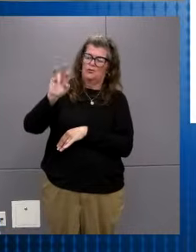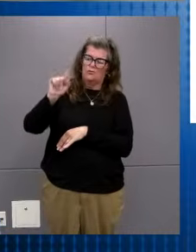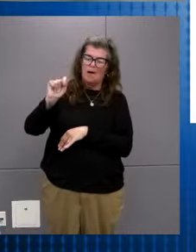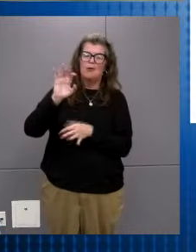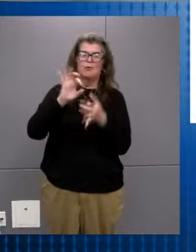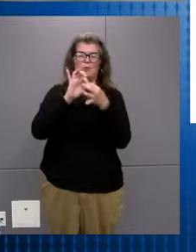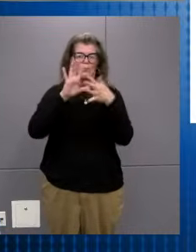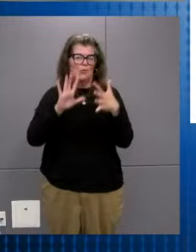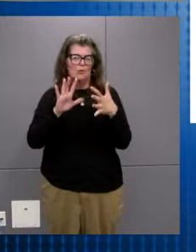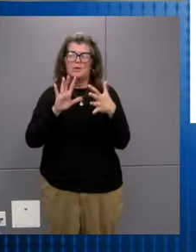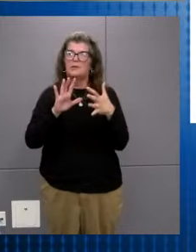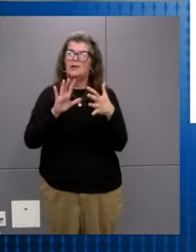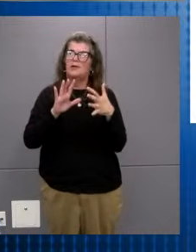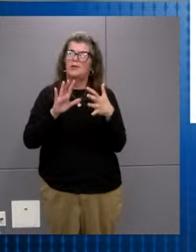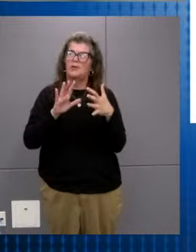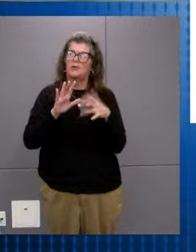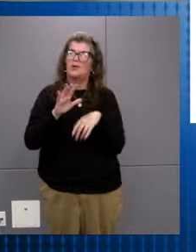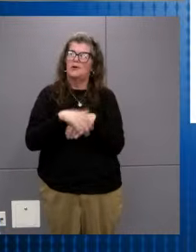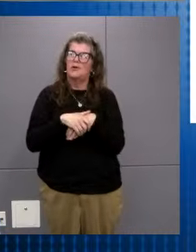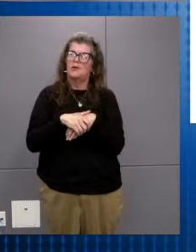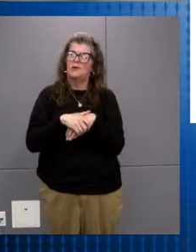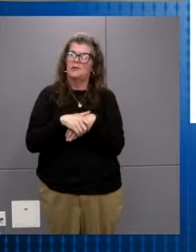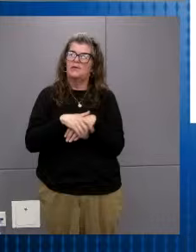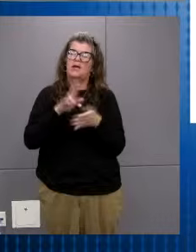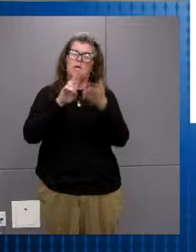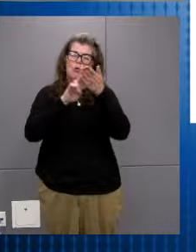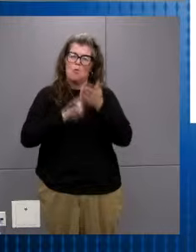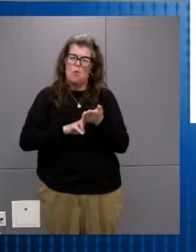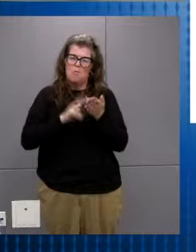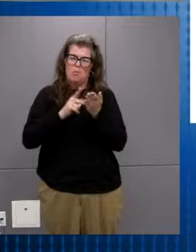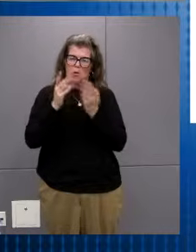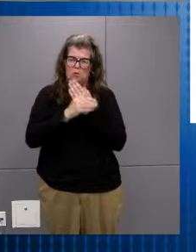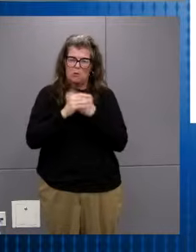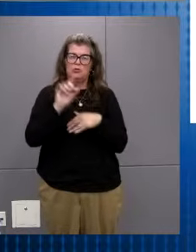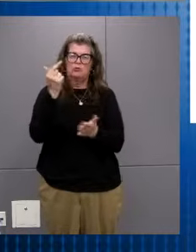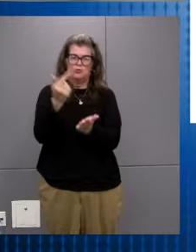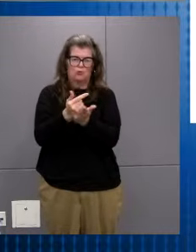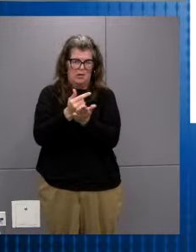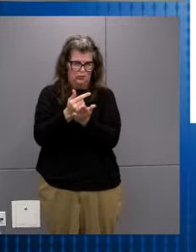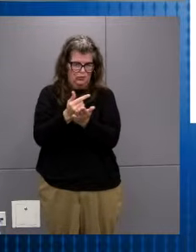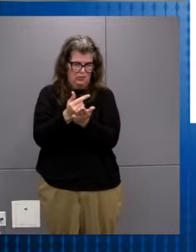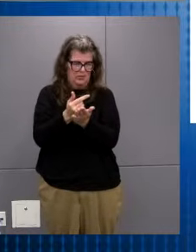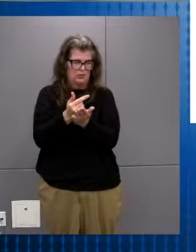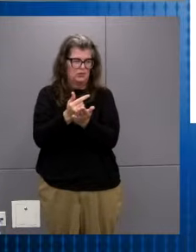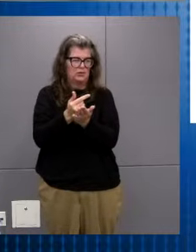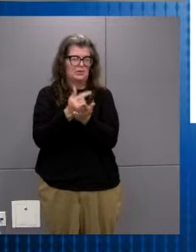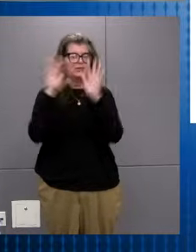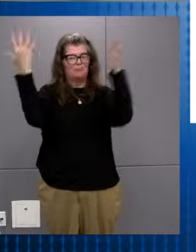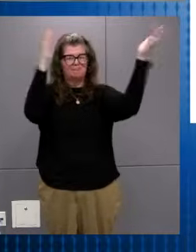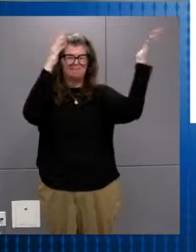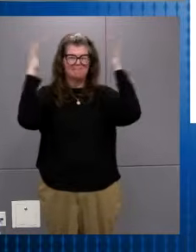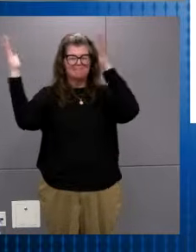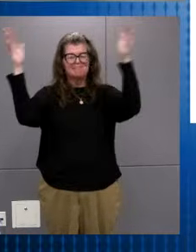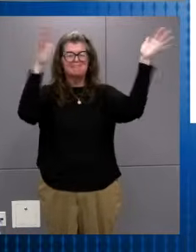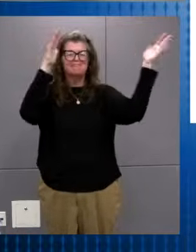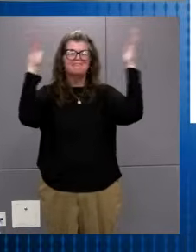of concurrent enrollment programs. She is one of the grads, if you'd give her a round of applause in her absence.